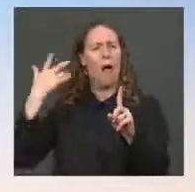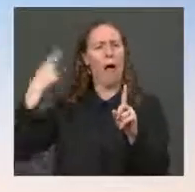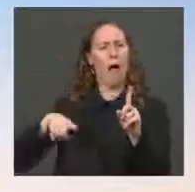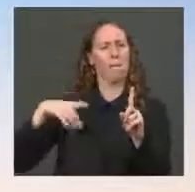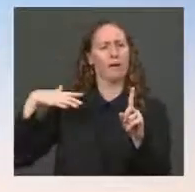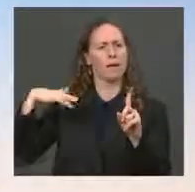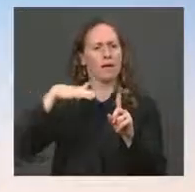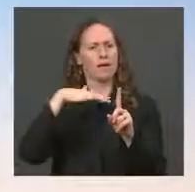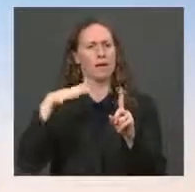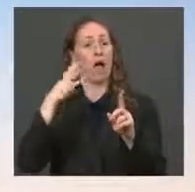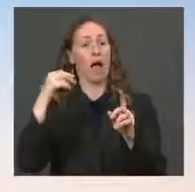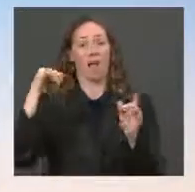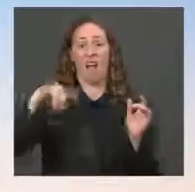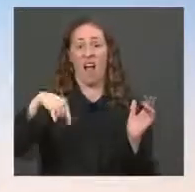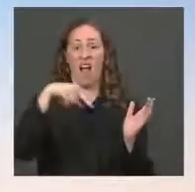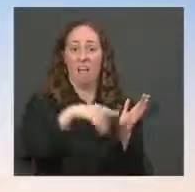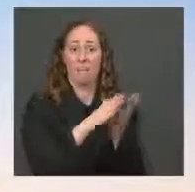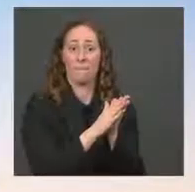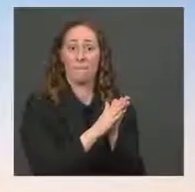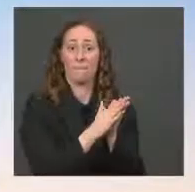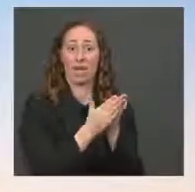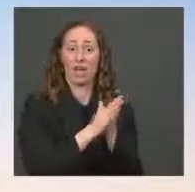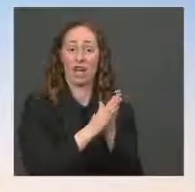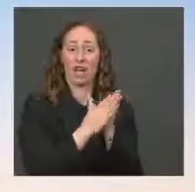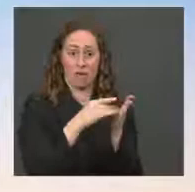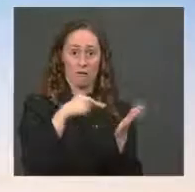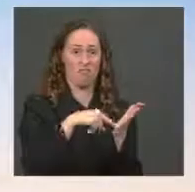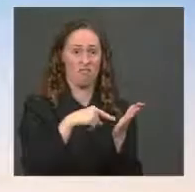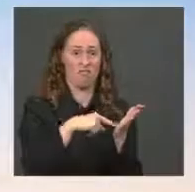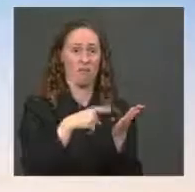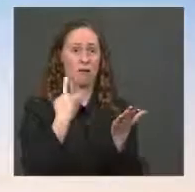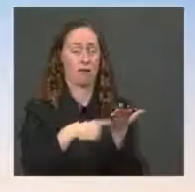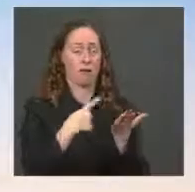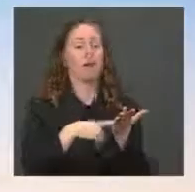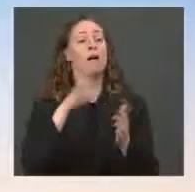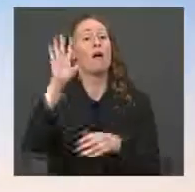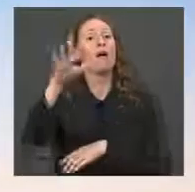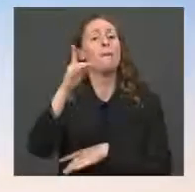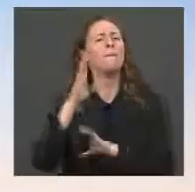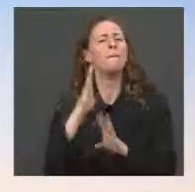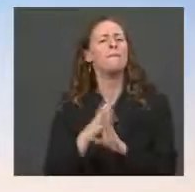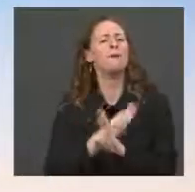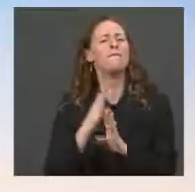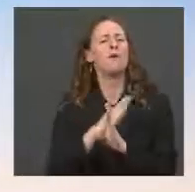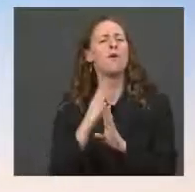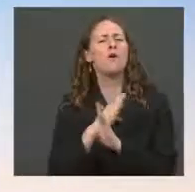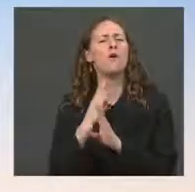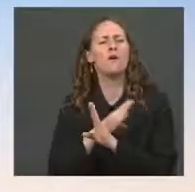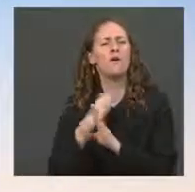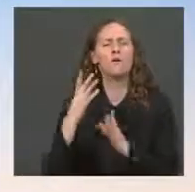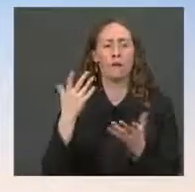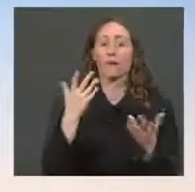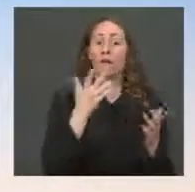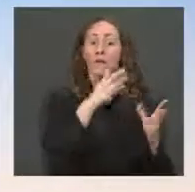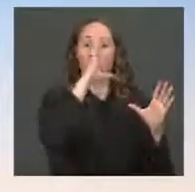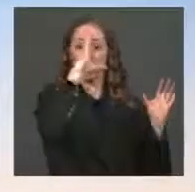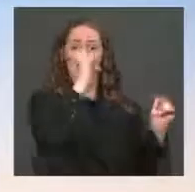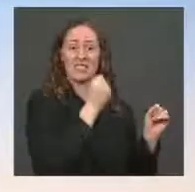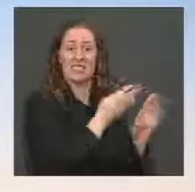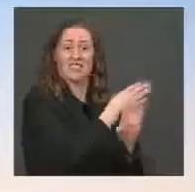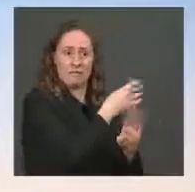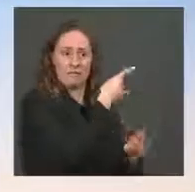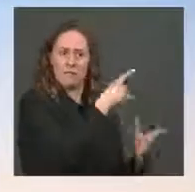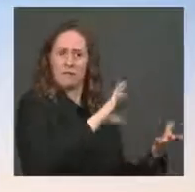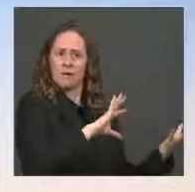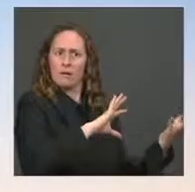The outgoing president of the United States during this period of time fomented unrest, leading to an insurrection and an attack on our nation's